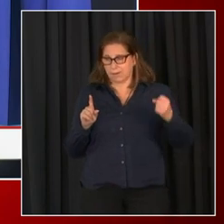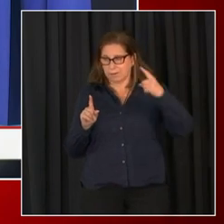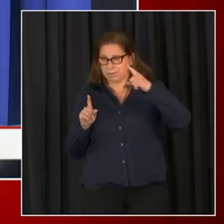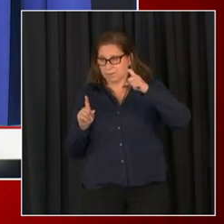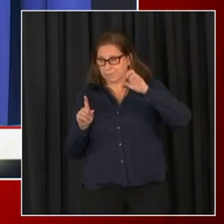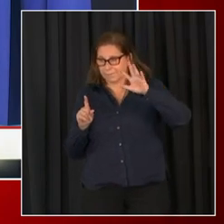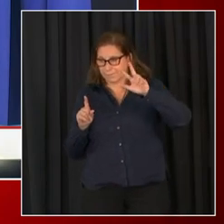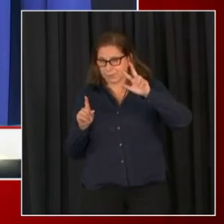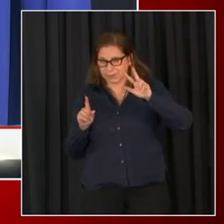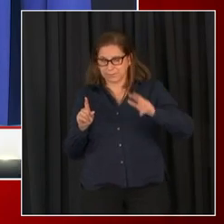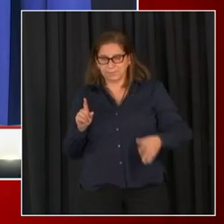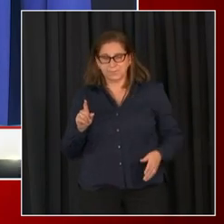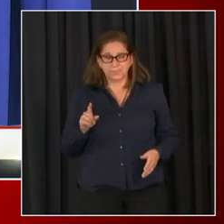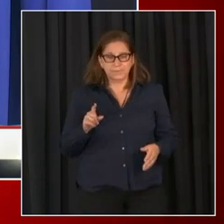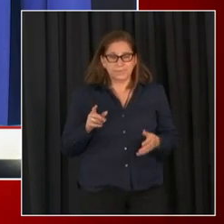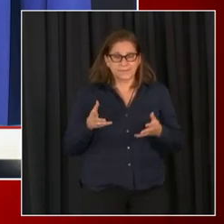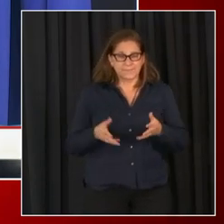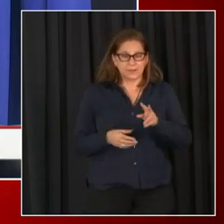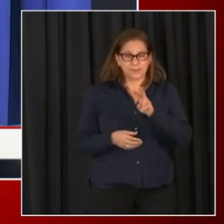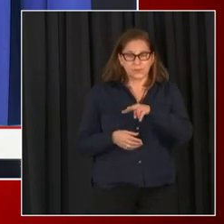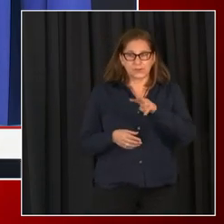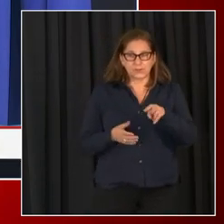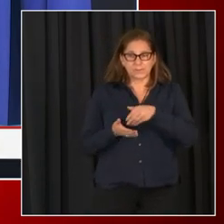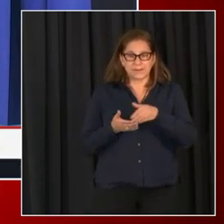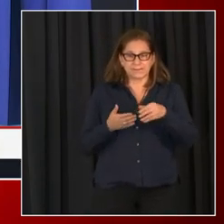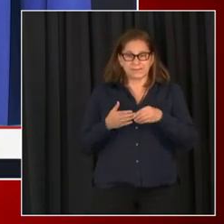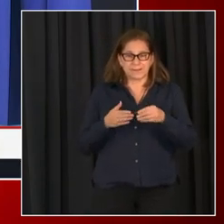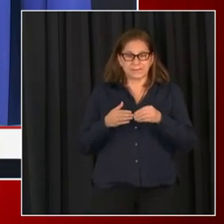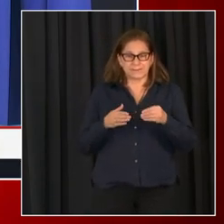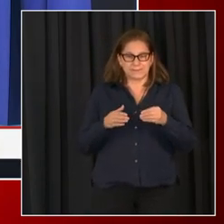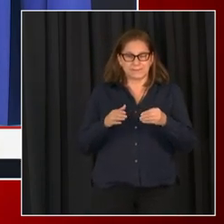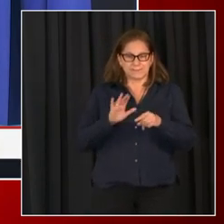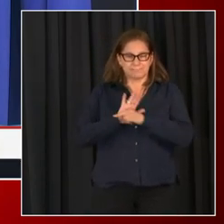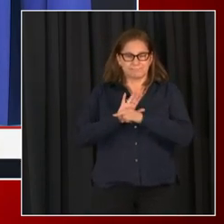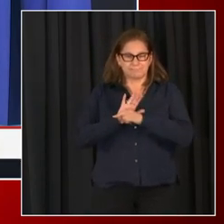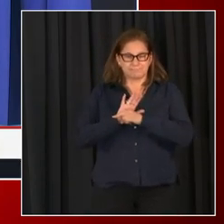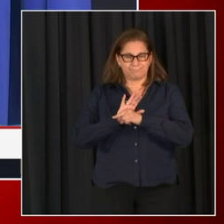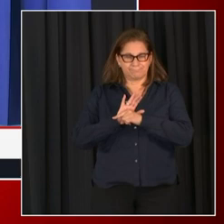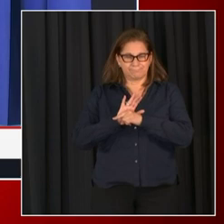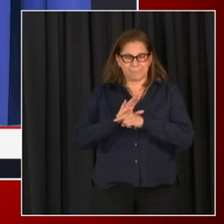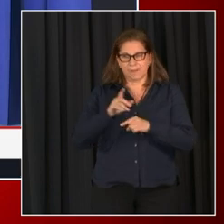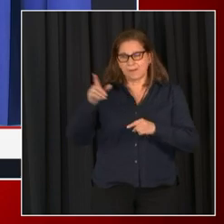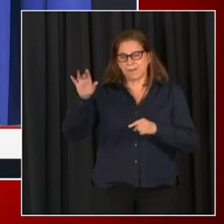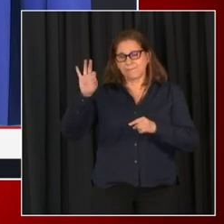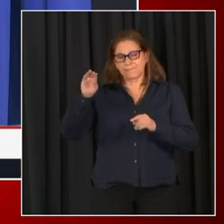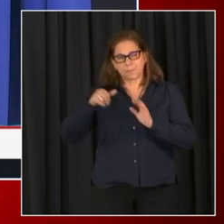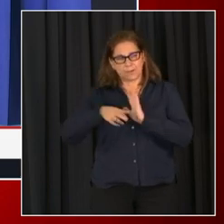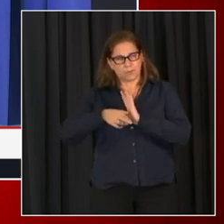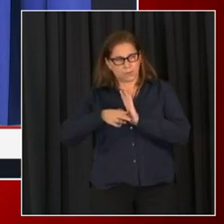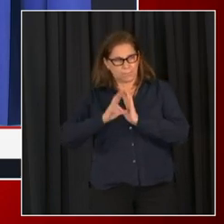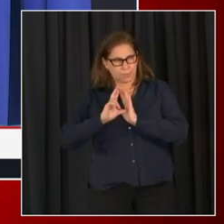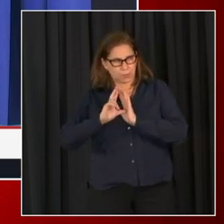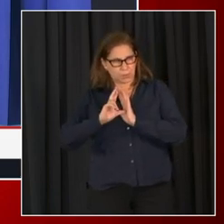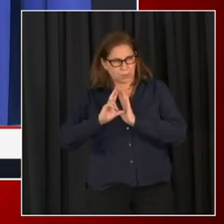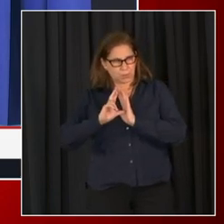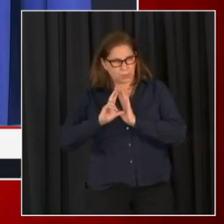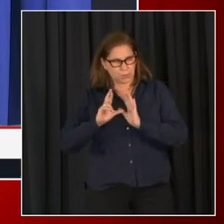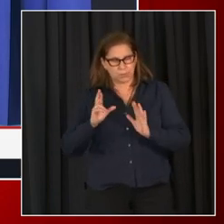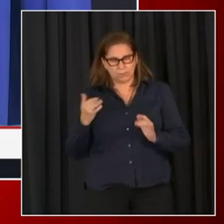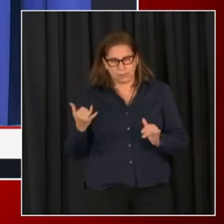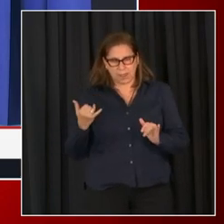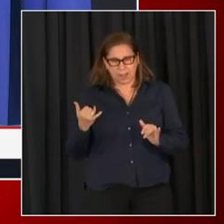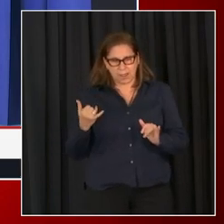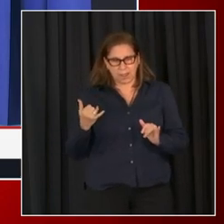remaining $22 million is still under review from FEMA, and the bottom line that we